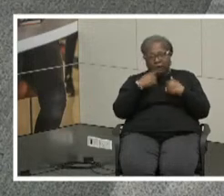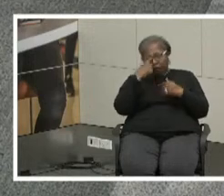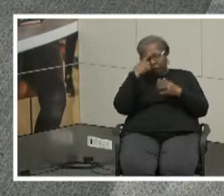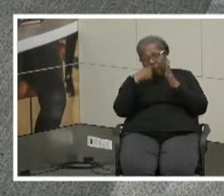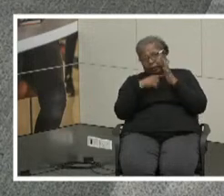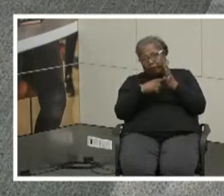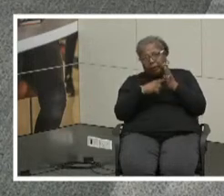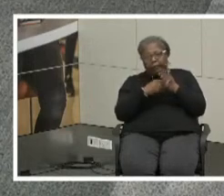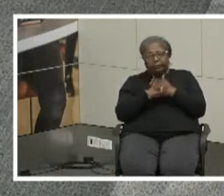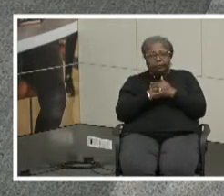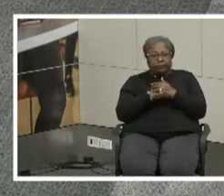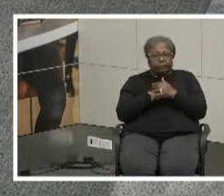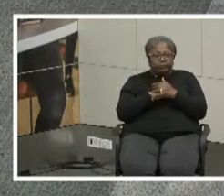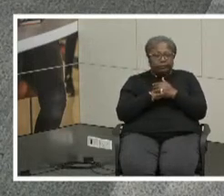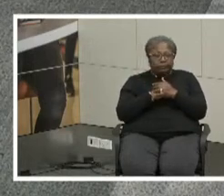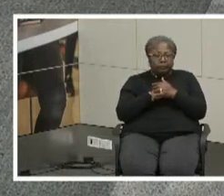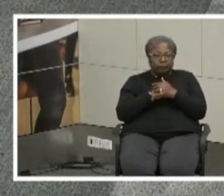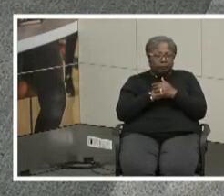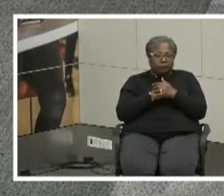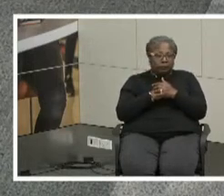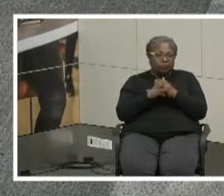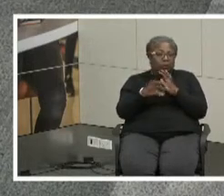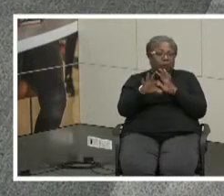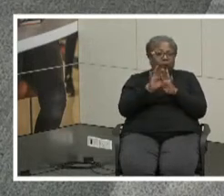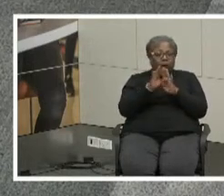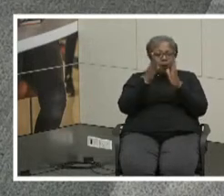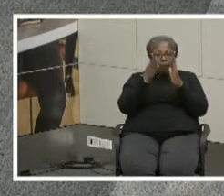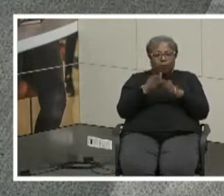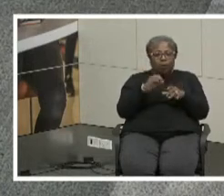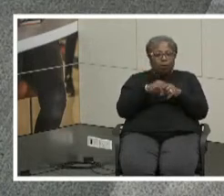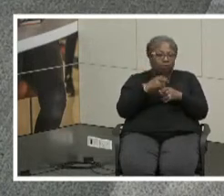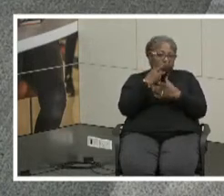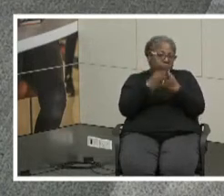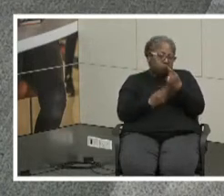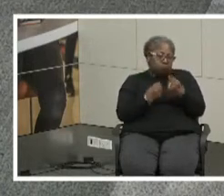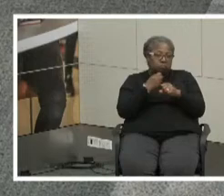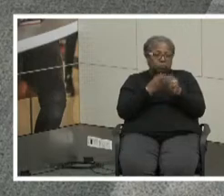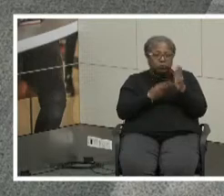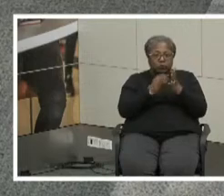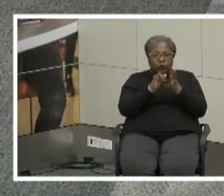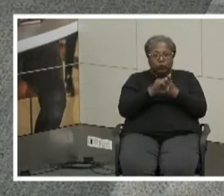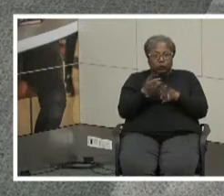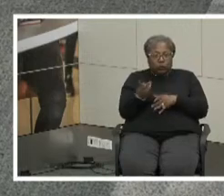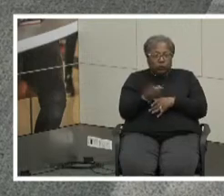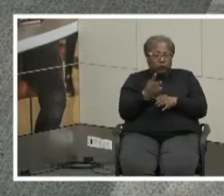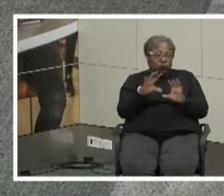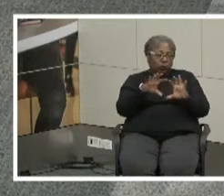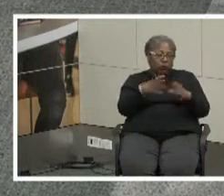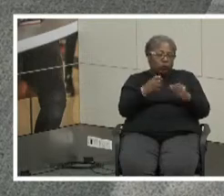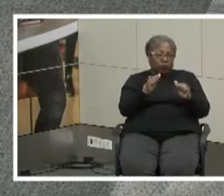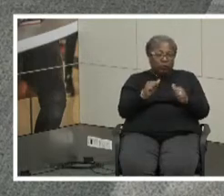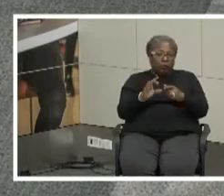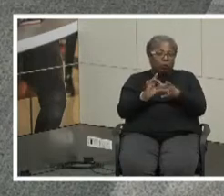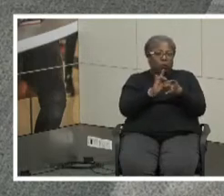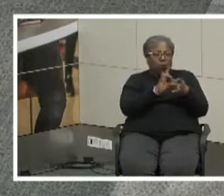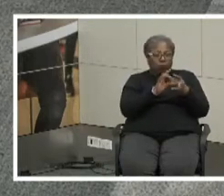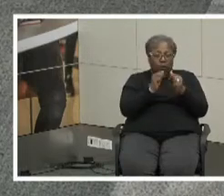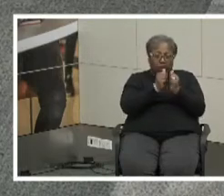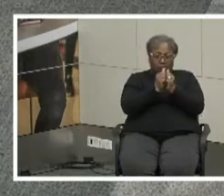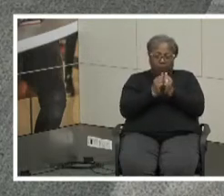example um a a point person on both sides just to make sure that the two groups can stay coordinated